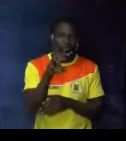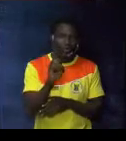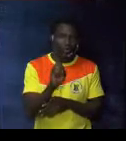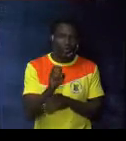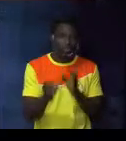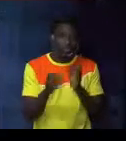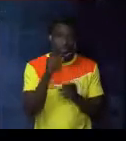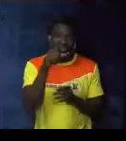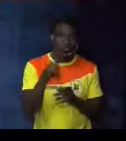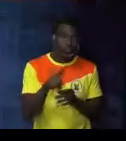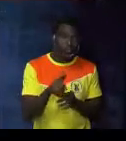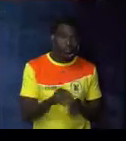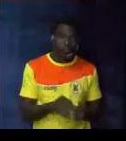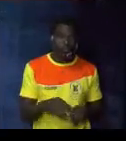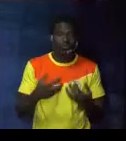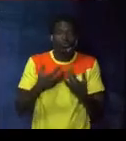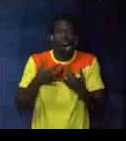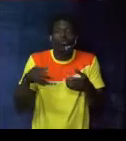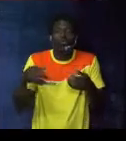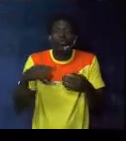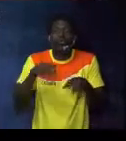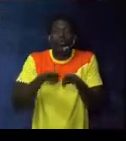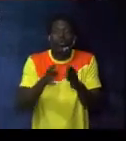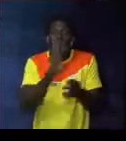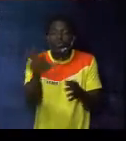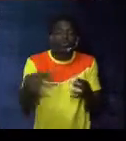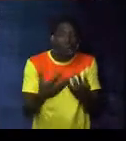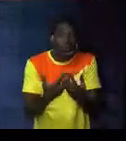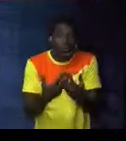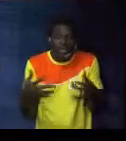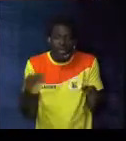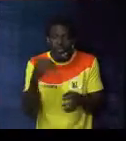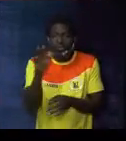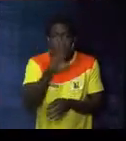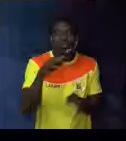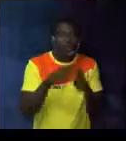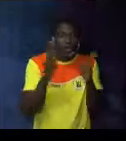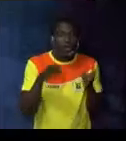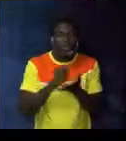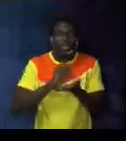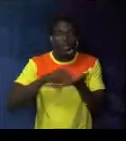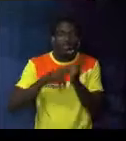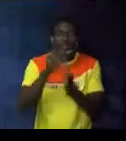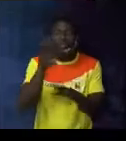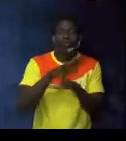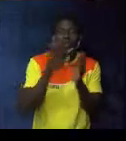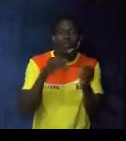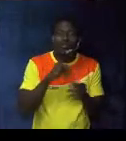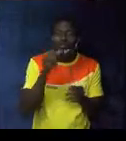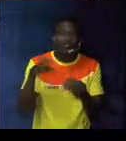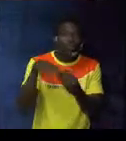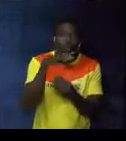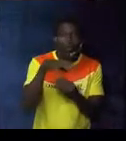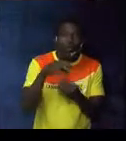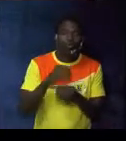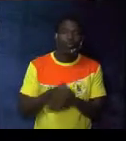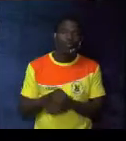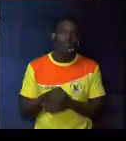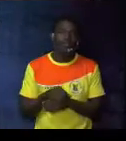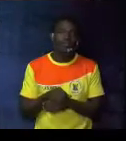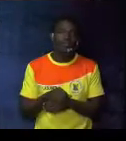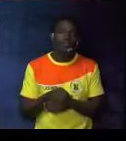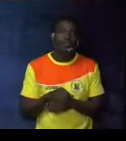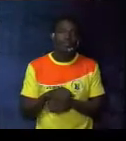The fence is covered, but the gate is open. I mean, your house is not protected, okay? So your house is not covered, so to speak. Now, so this is